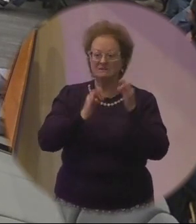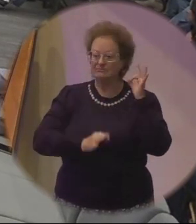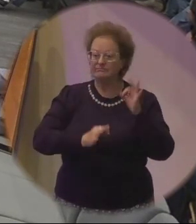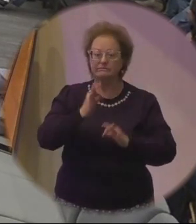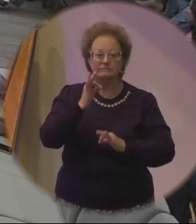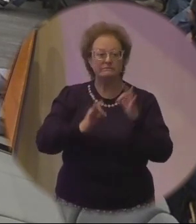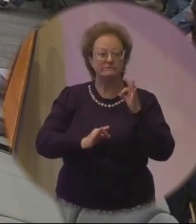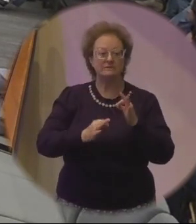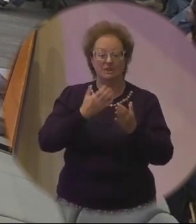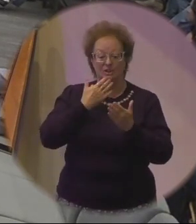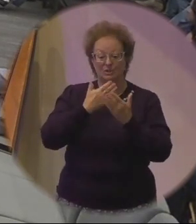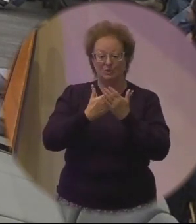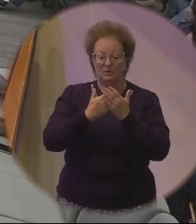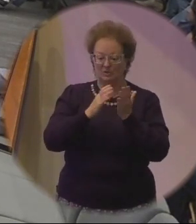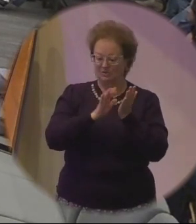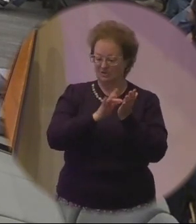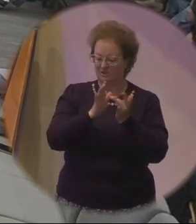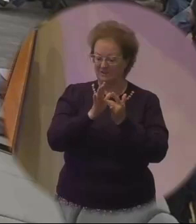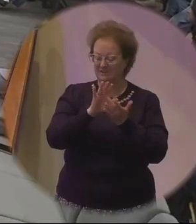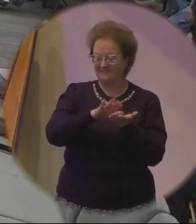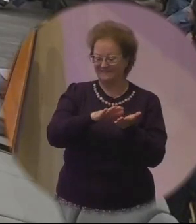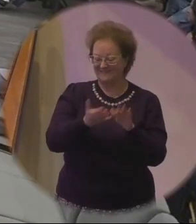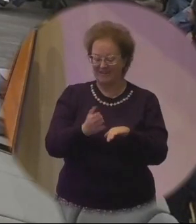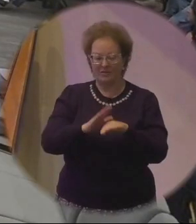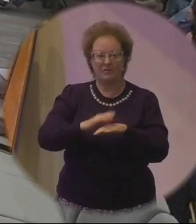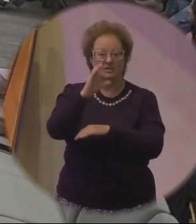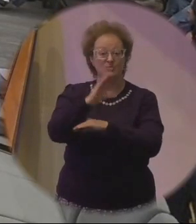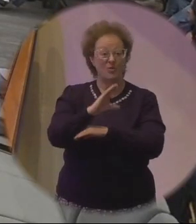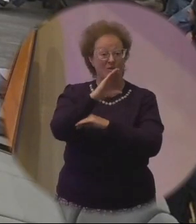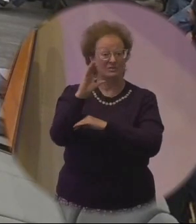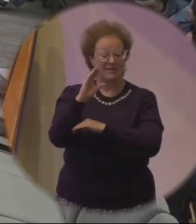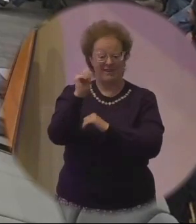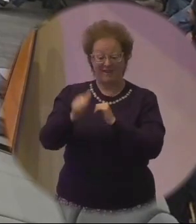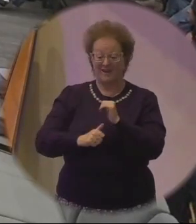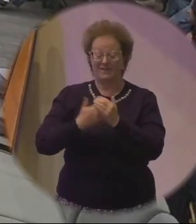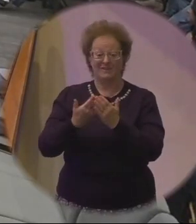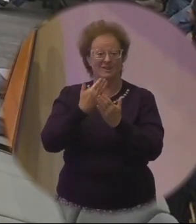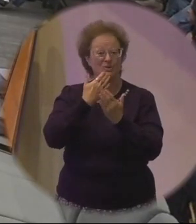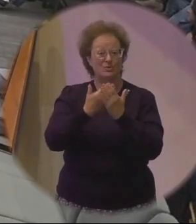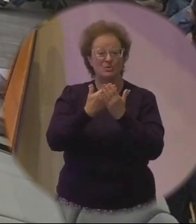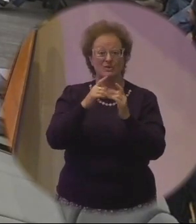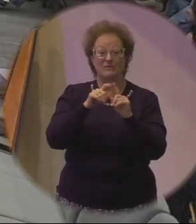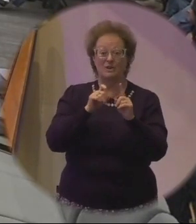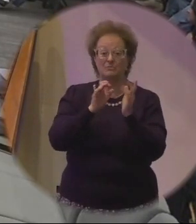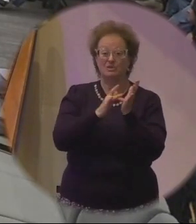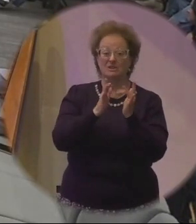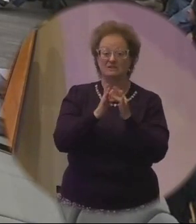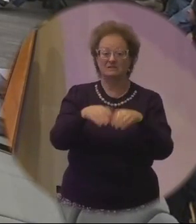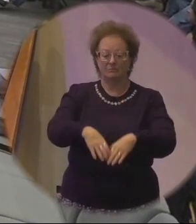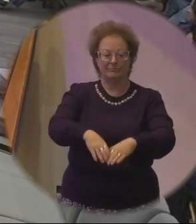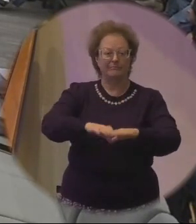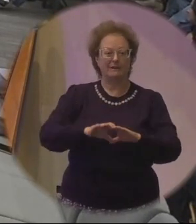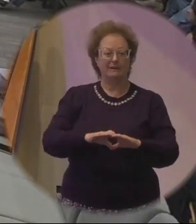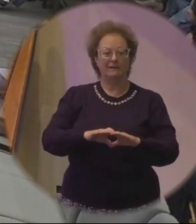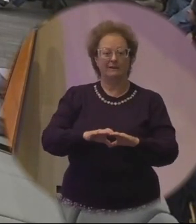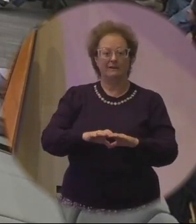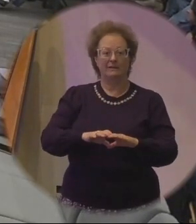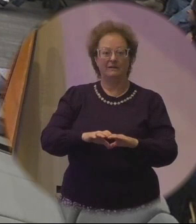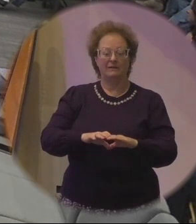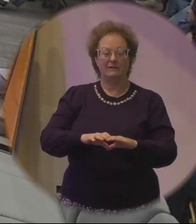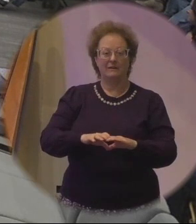anything good come from Jesus dying on a criminal's cross? Could anything good come from Jesus being buried in a